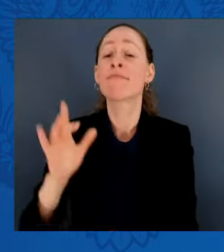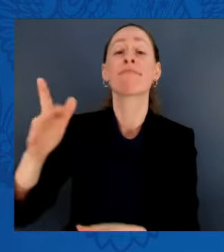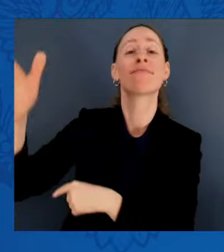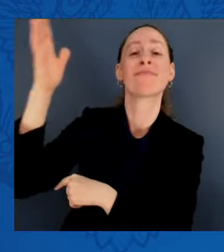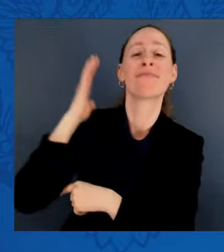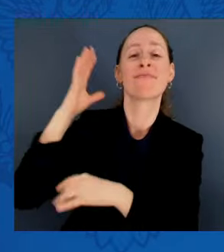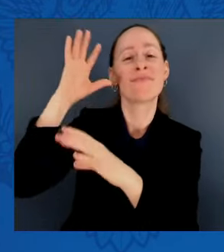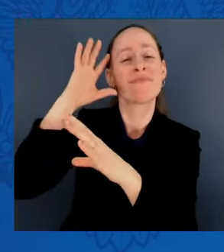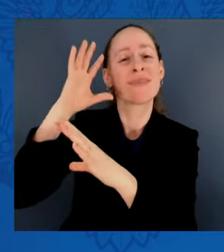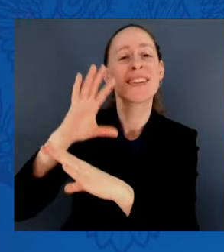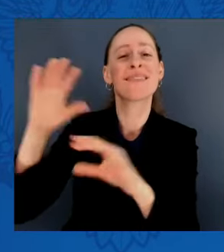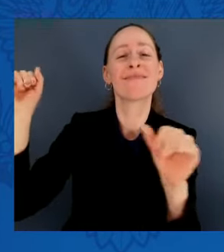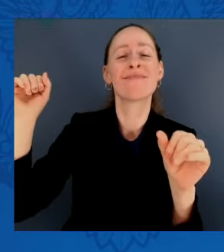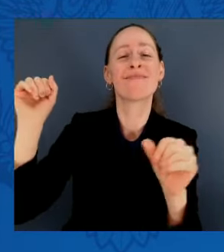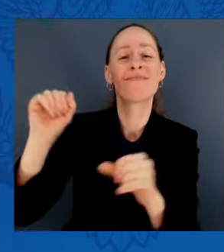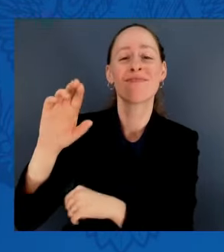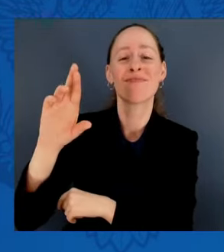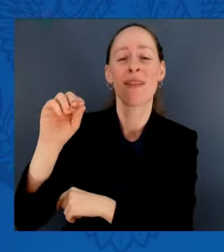wall."